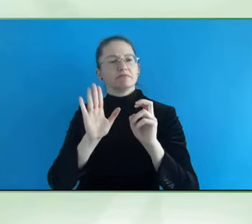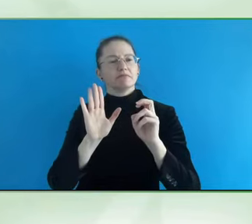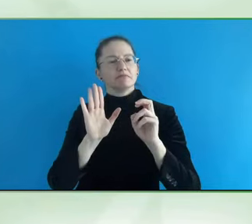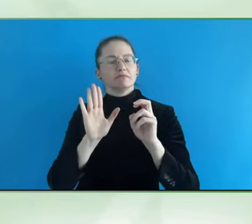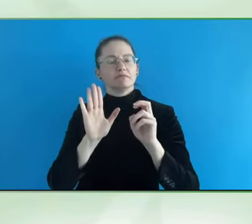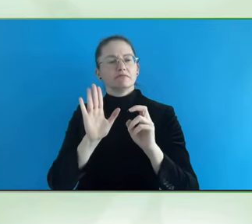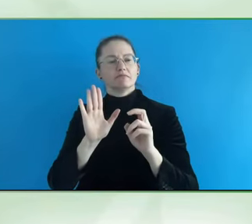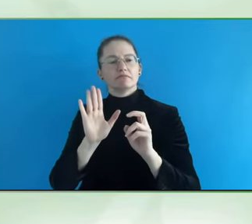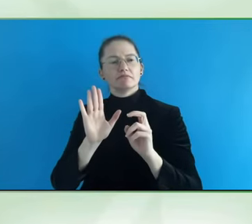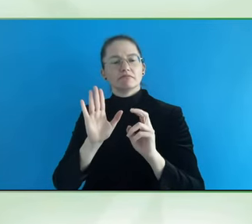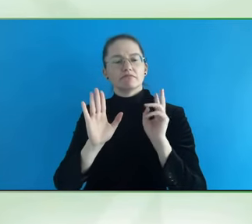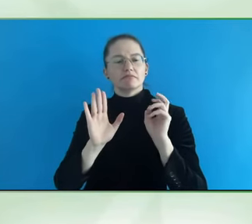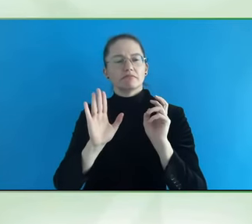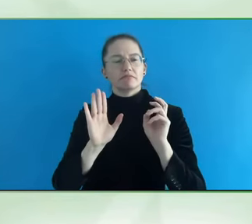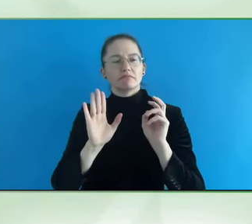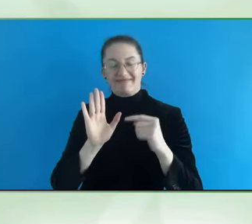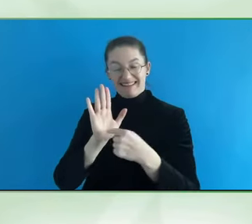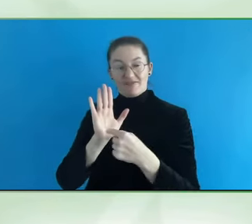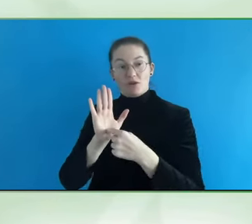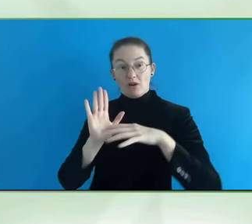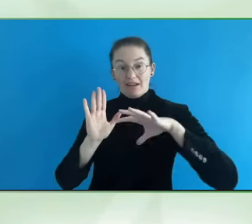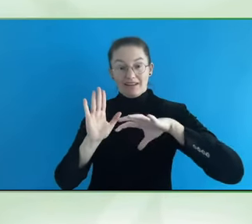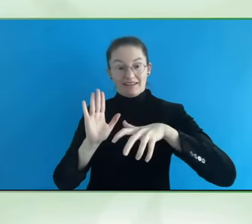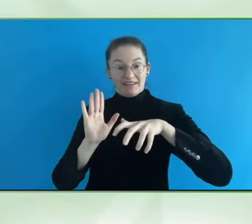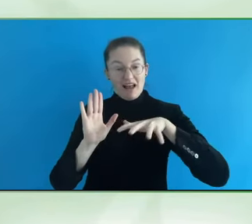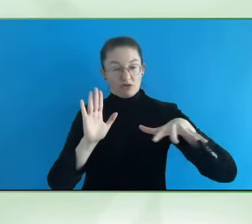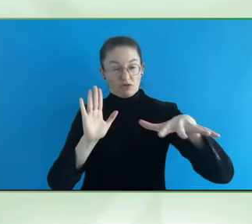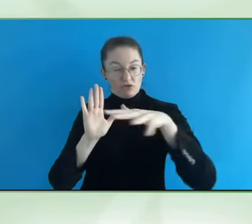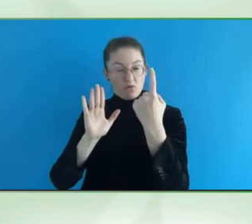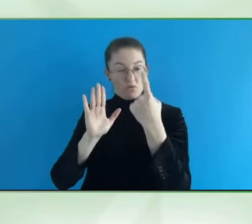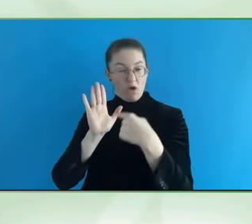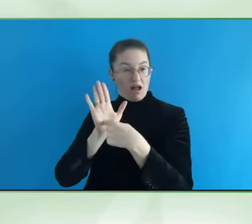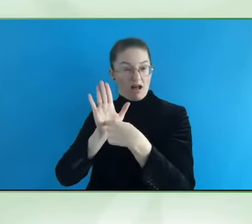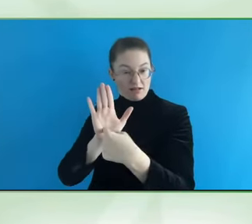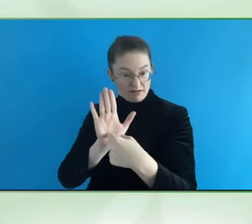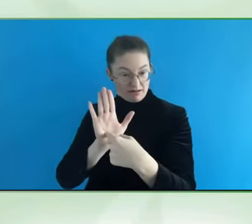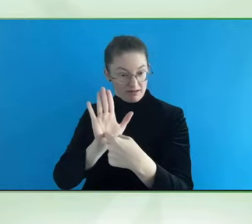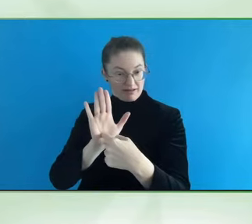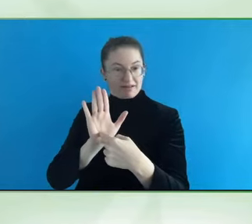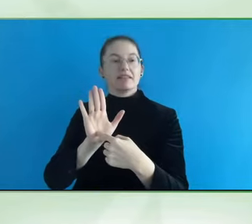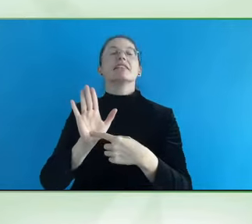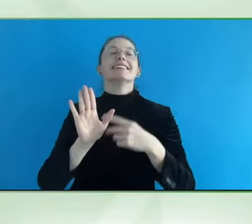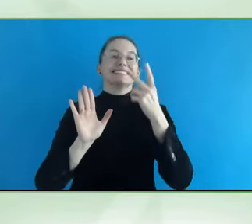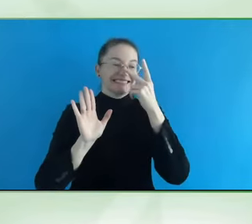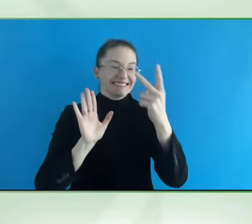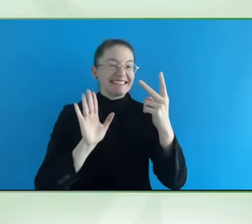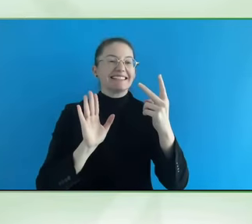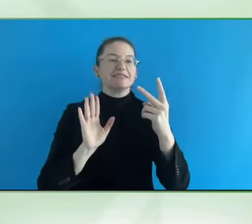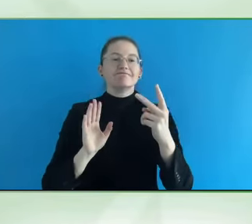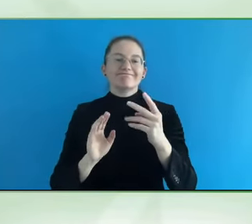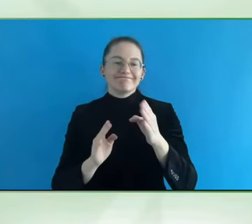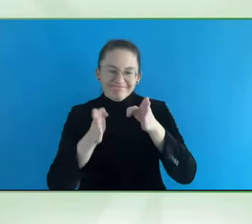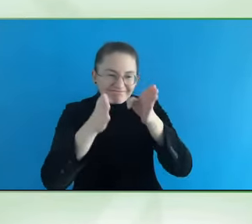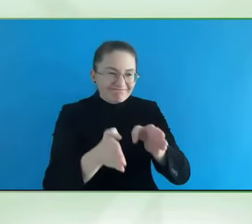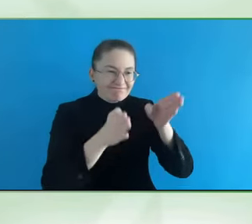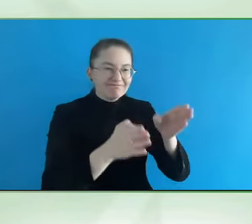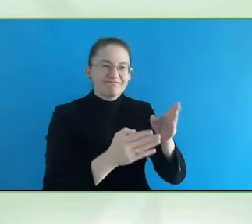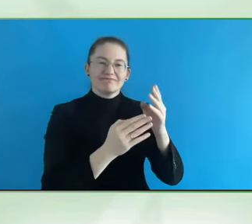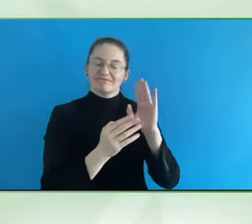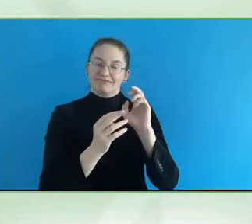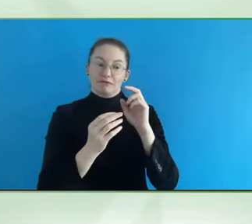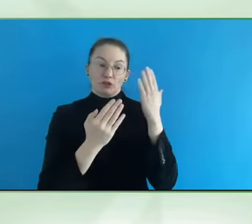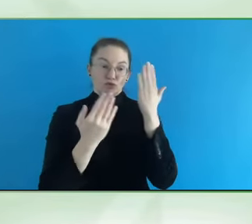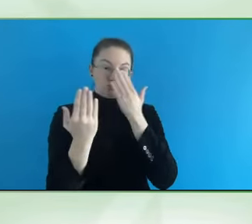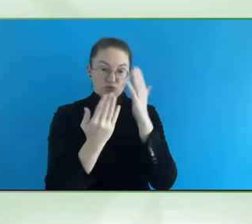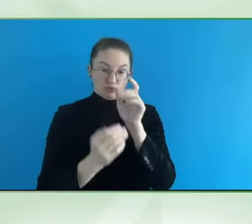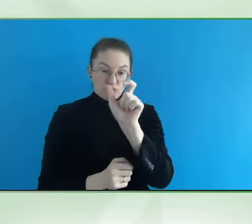Previously, each school had its own IEP format. The new model was